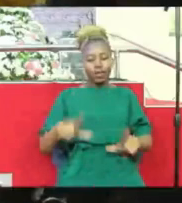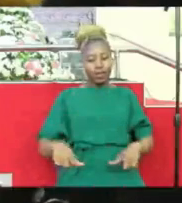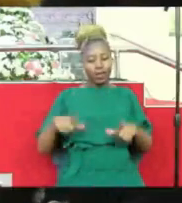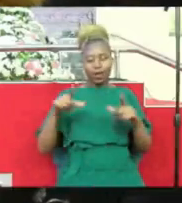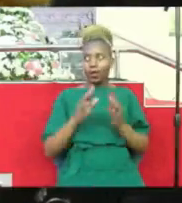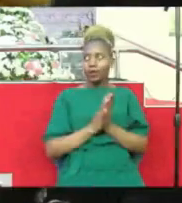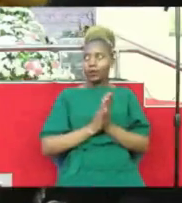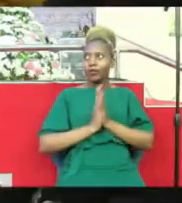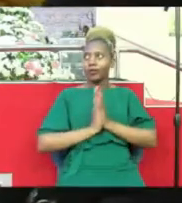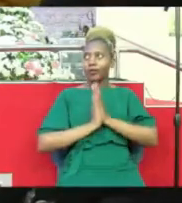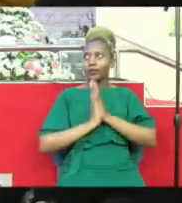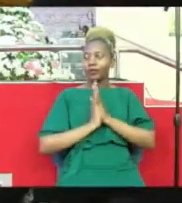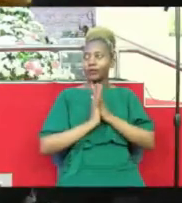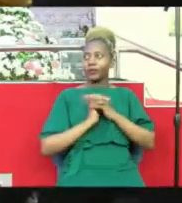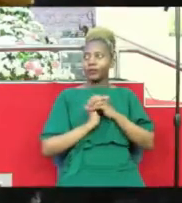Now I dare you,